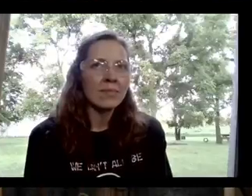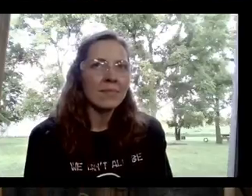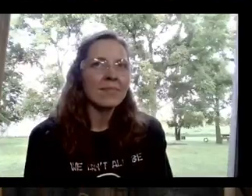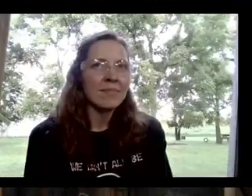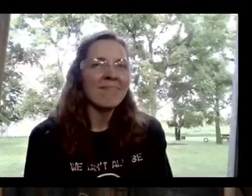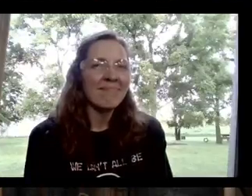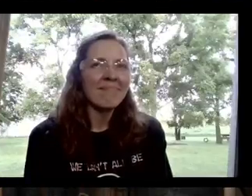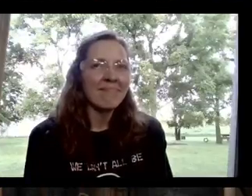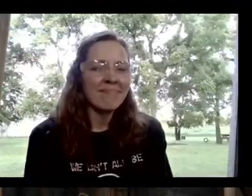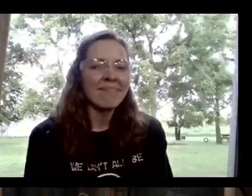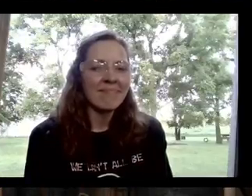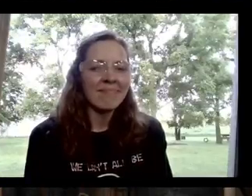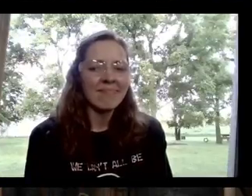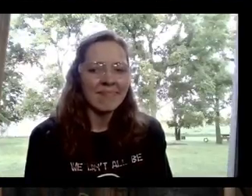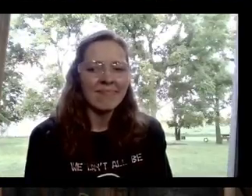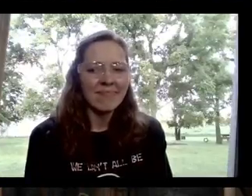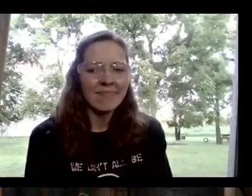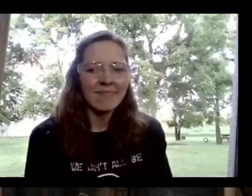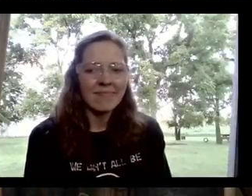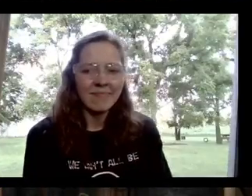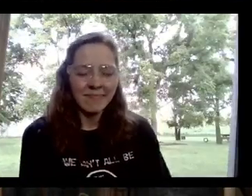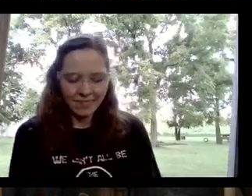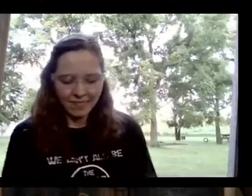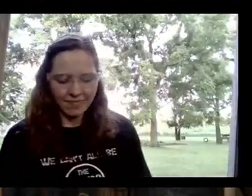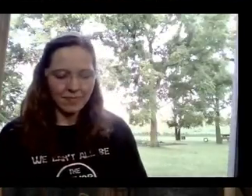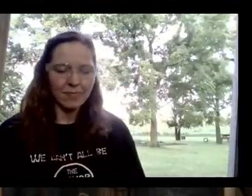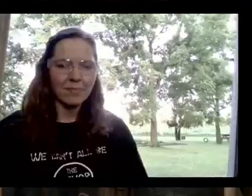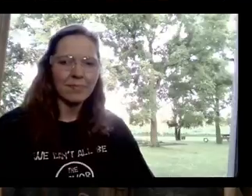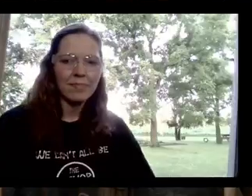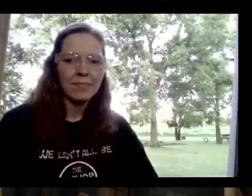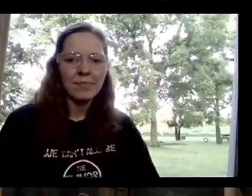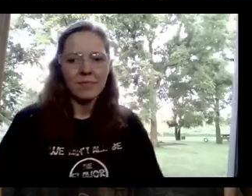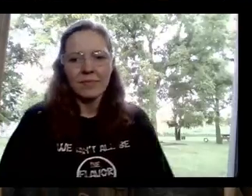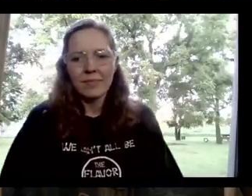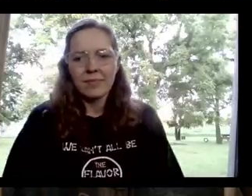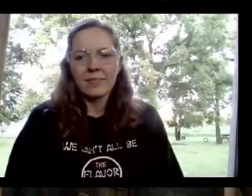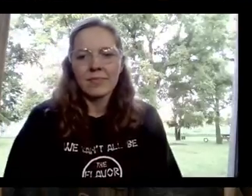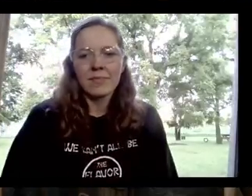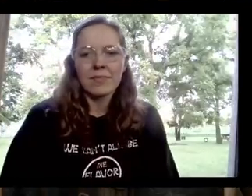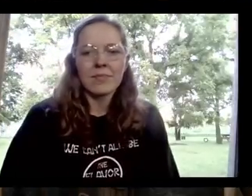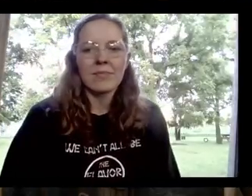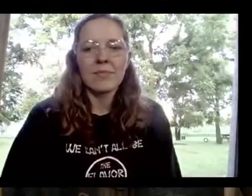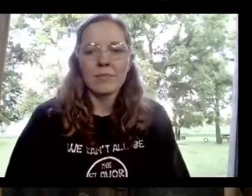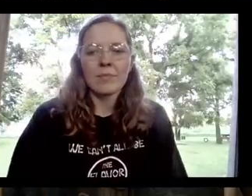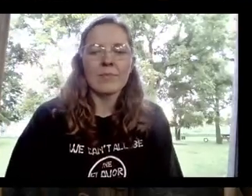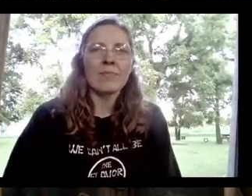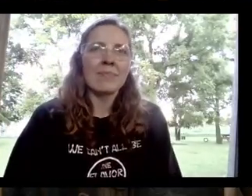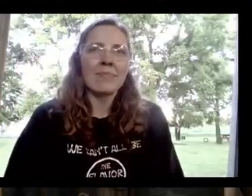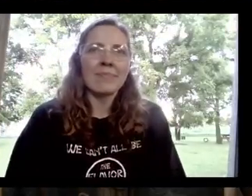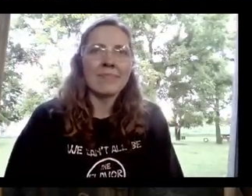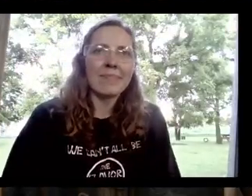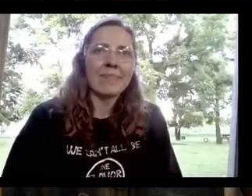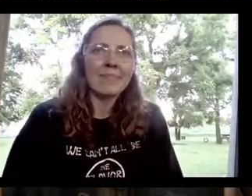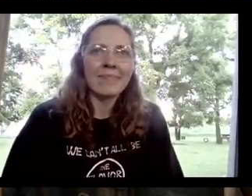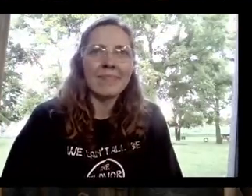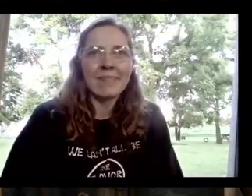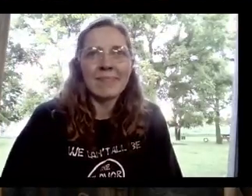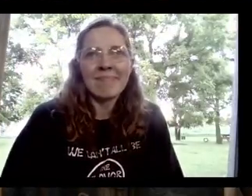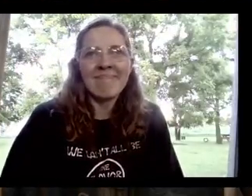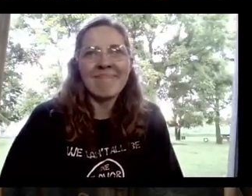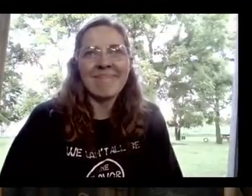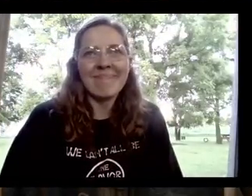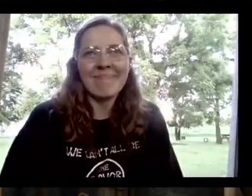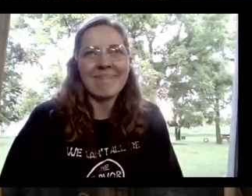them, right? Like, there's more people who know about me or say, hey, you're that guy. And I'm like, what'd I do this